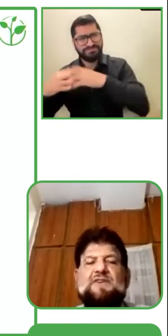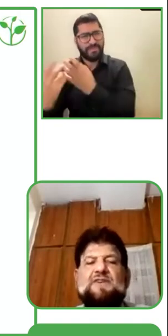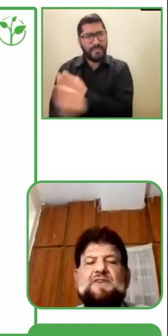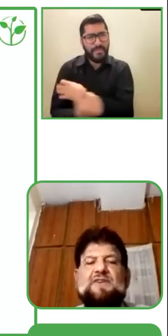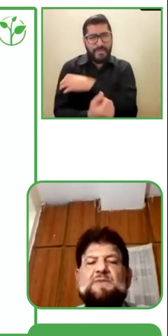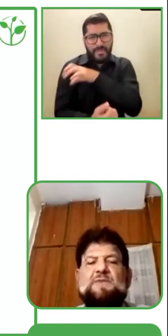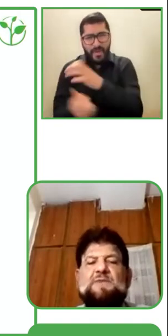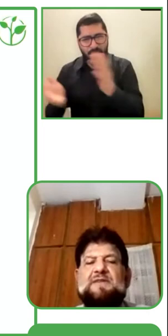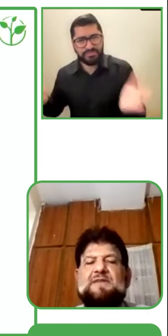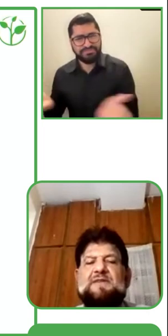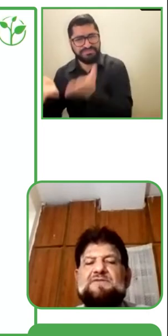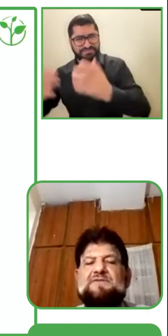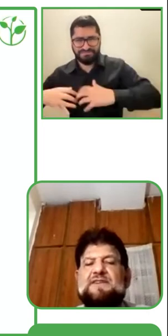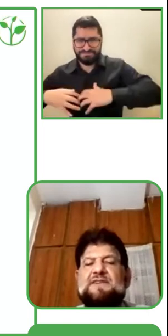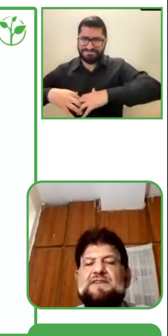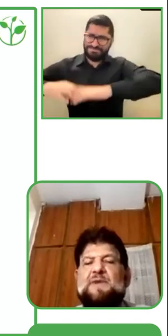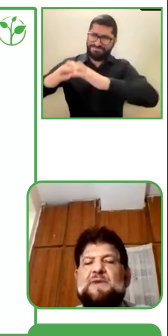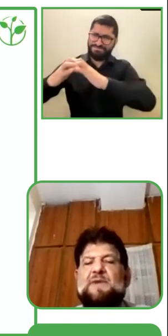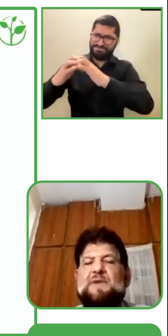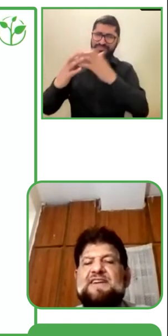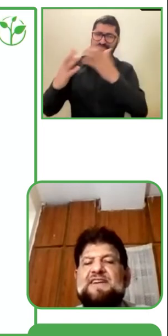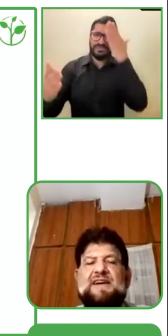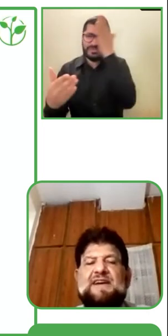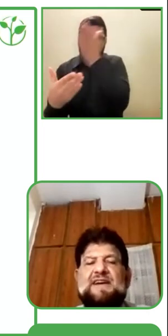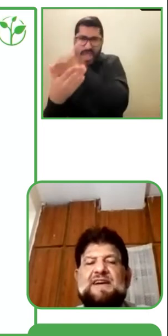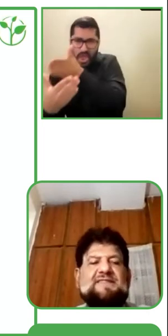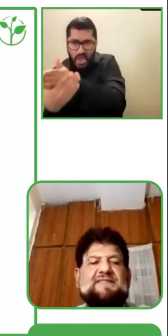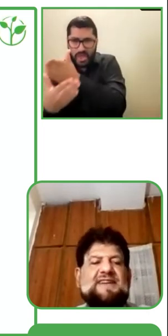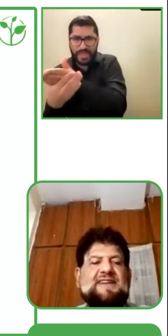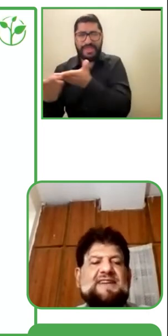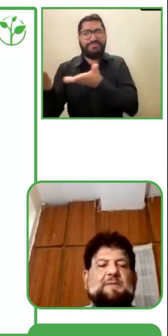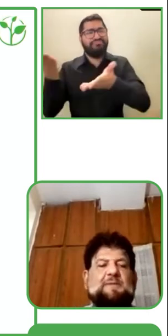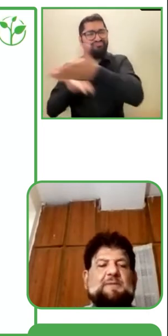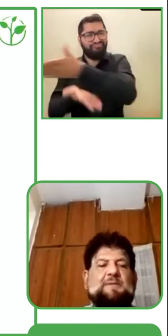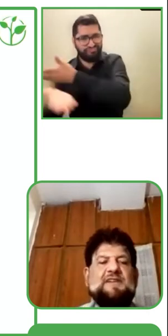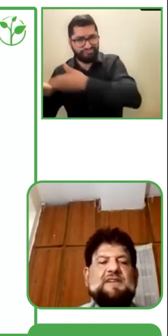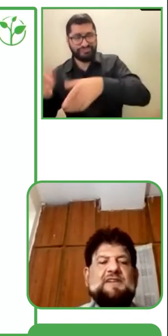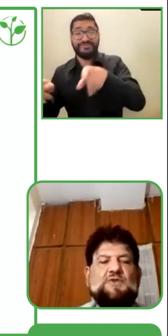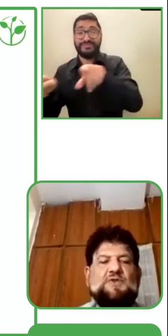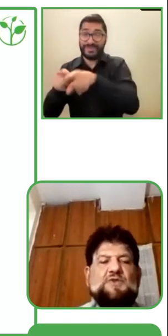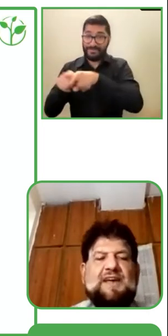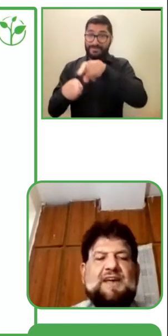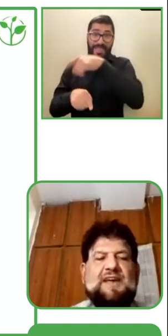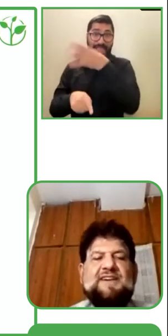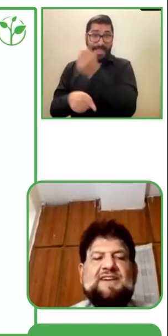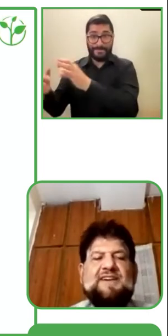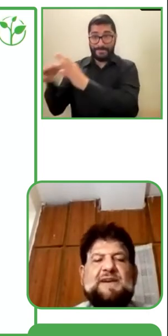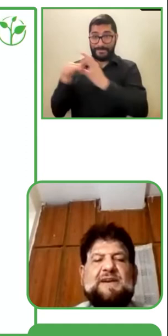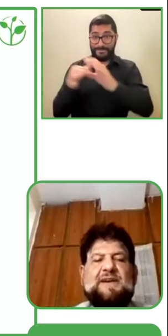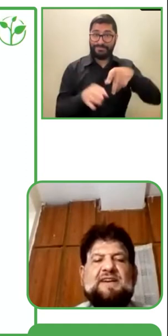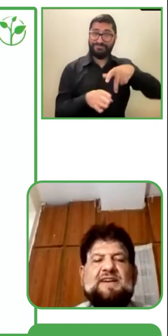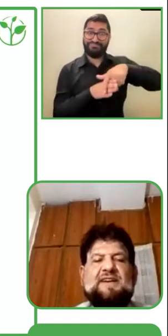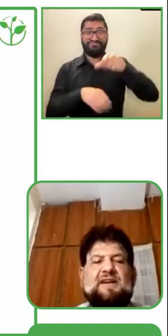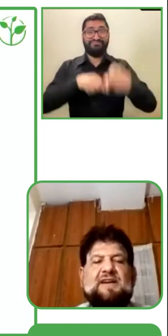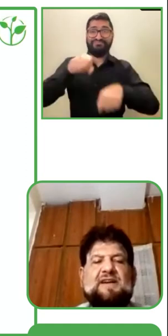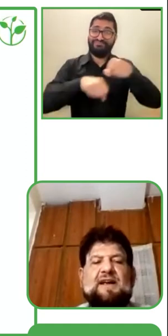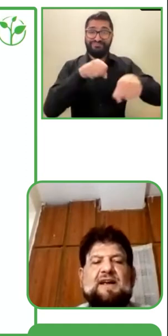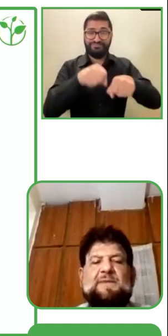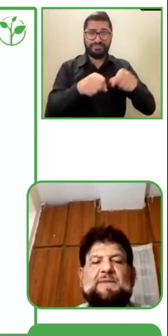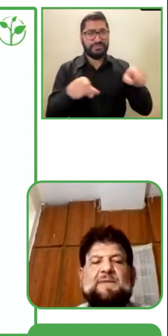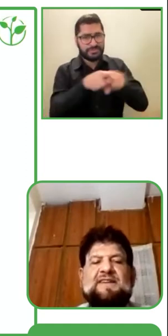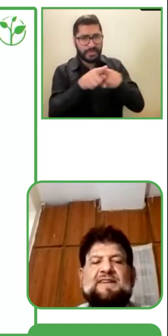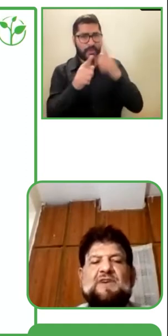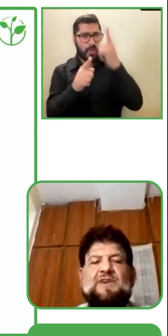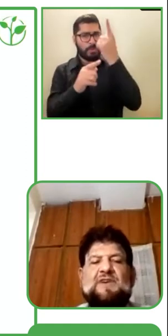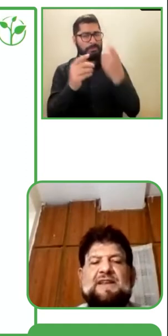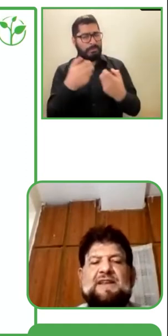mobility is one of the core problems to disabled. So by learning bicycle riding, they will be able to live an